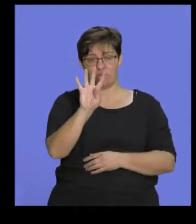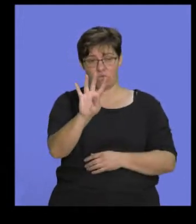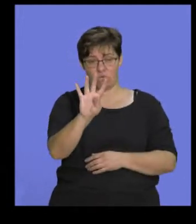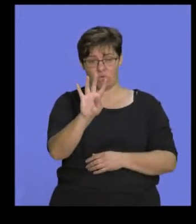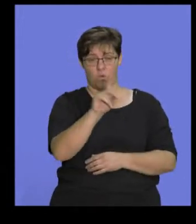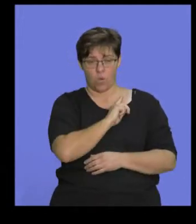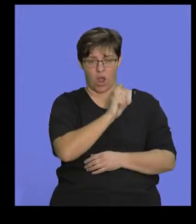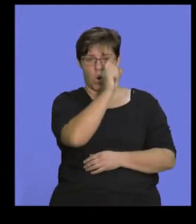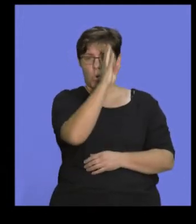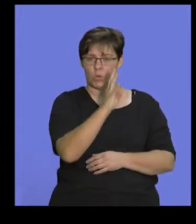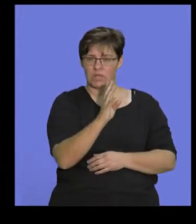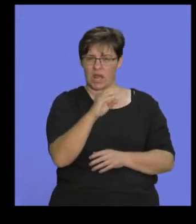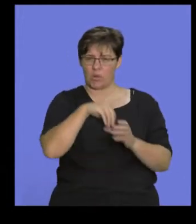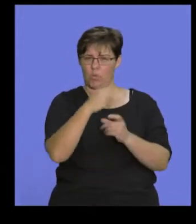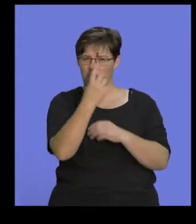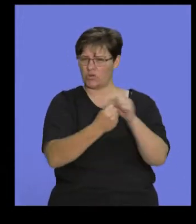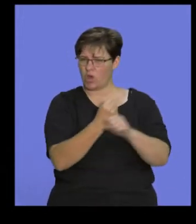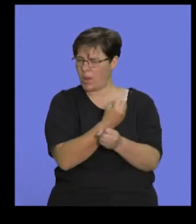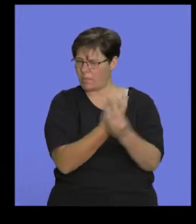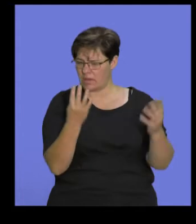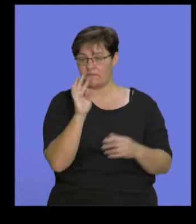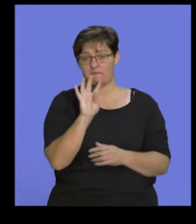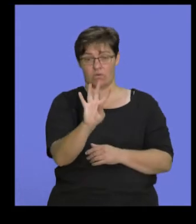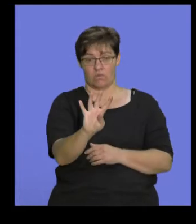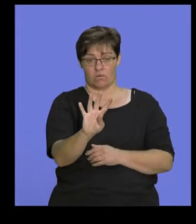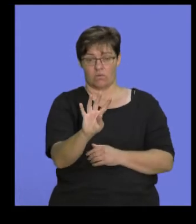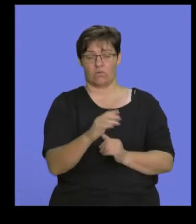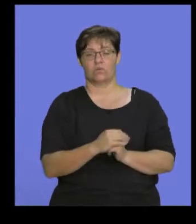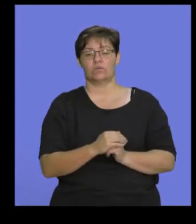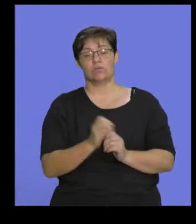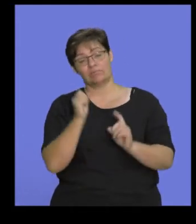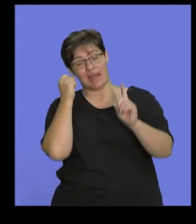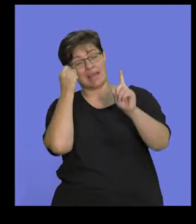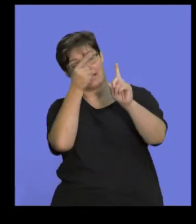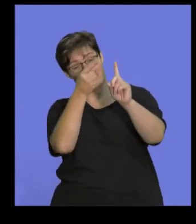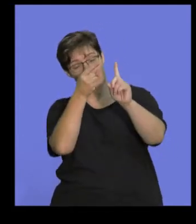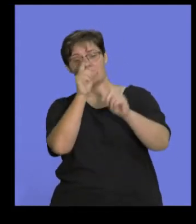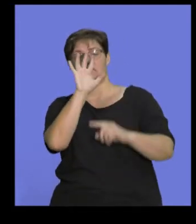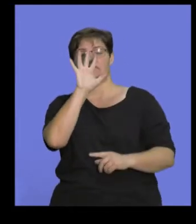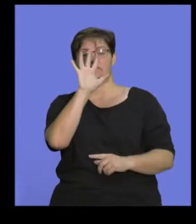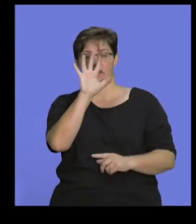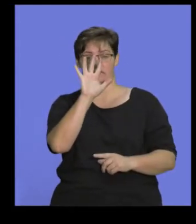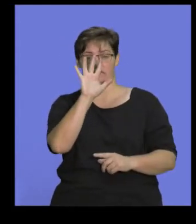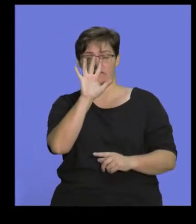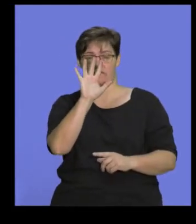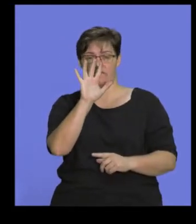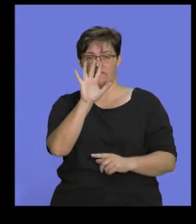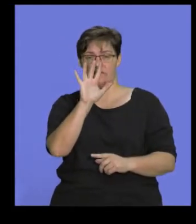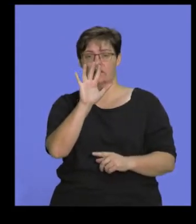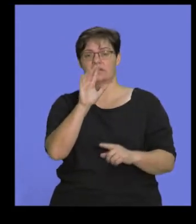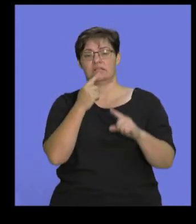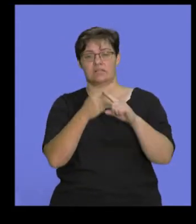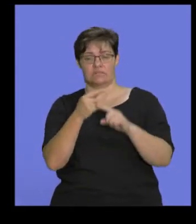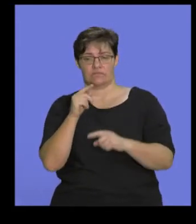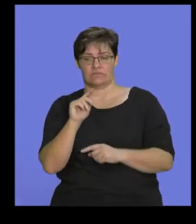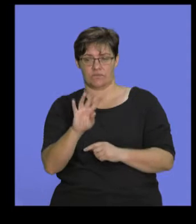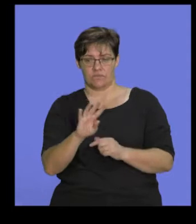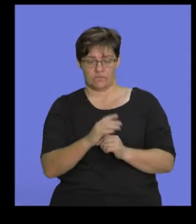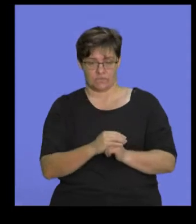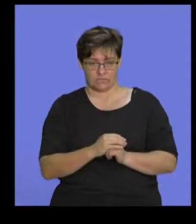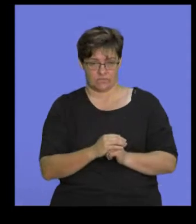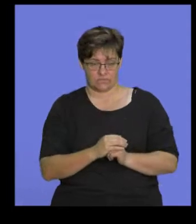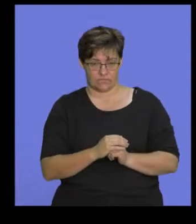because remember that we have 4 quarters in a year. Then my N will be the 5 years multiplied by the 4,